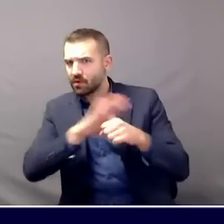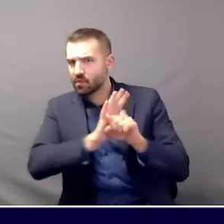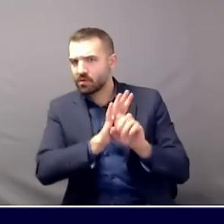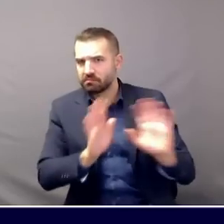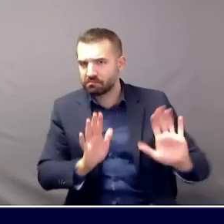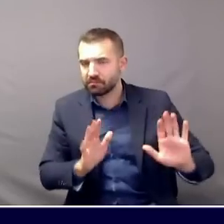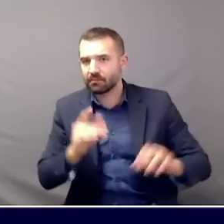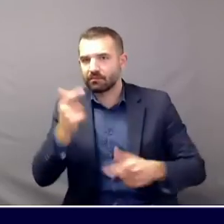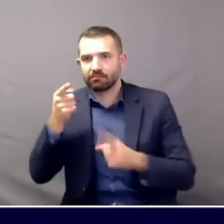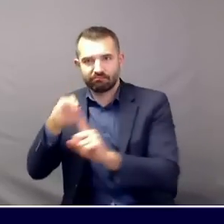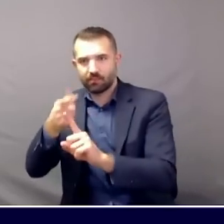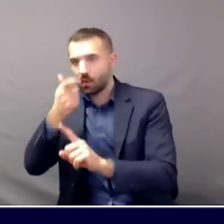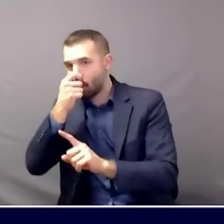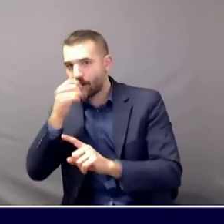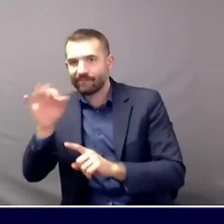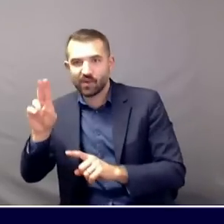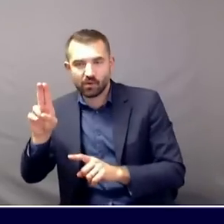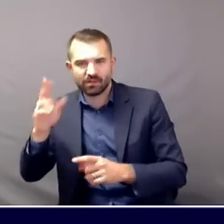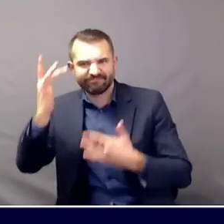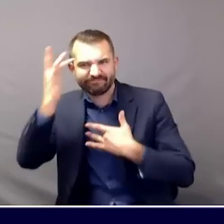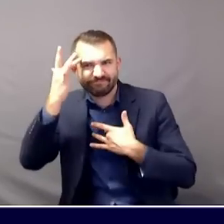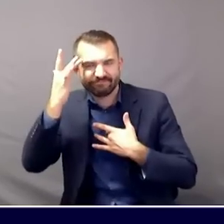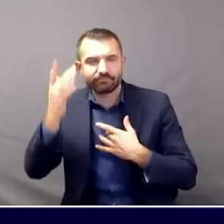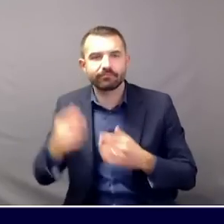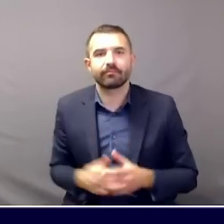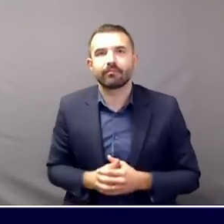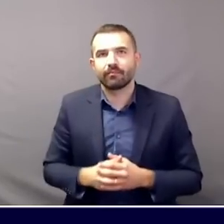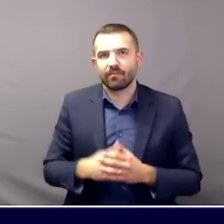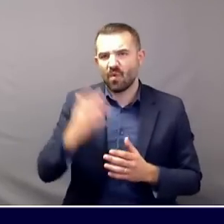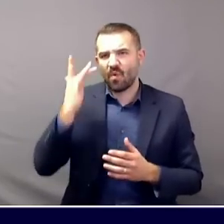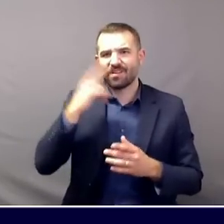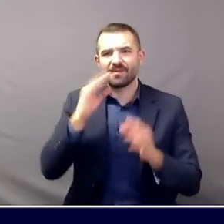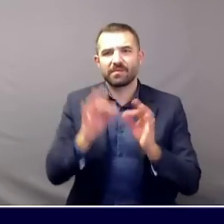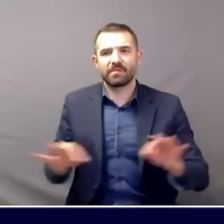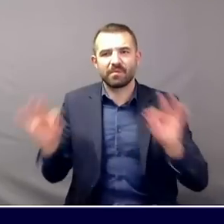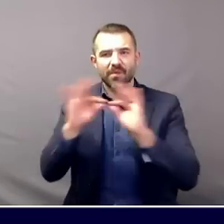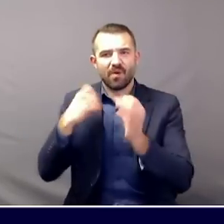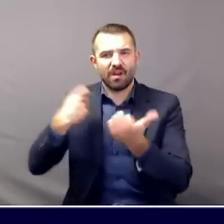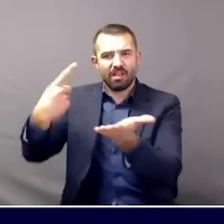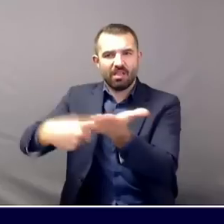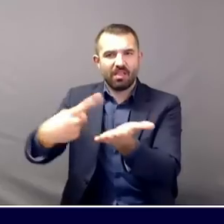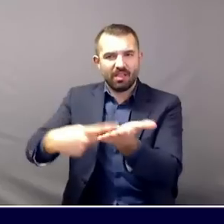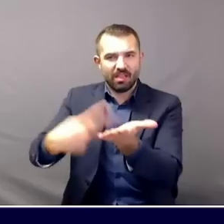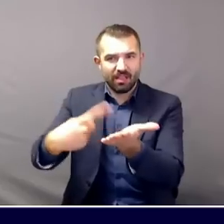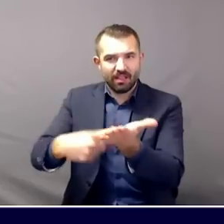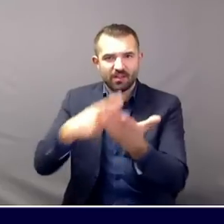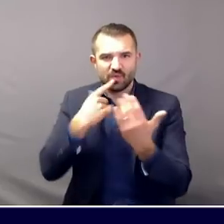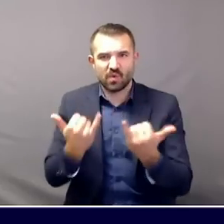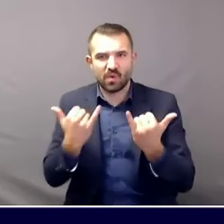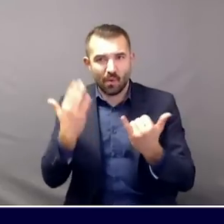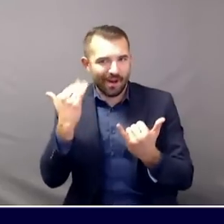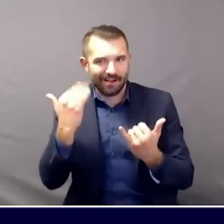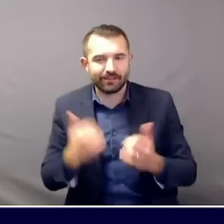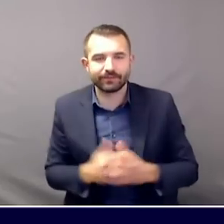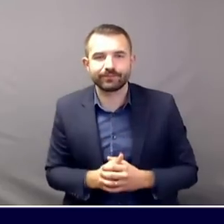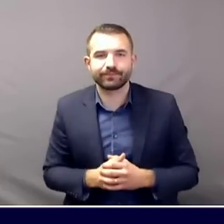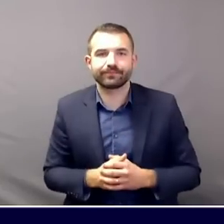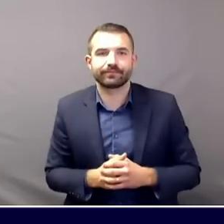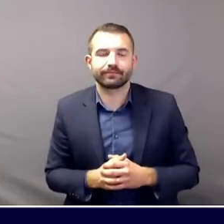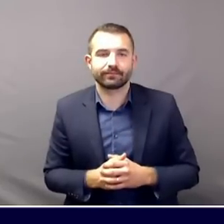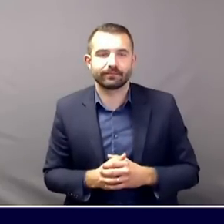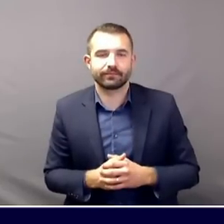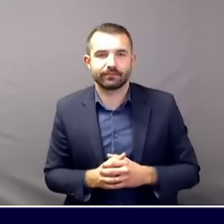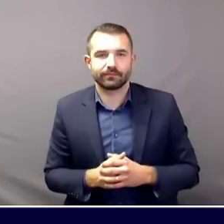reasons is that when we investigate cases of COVID-19, we've got to